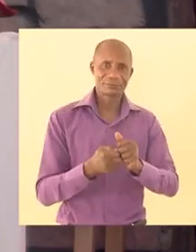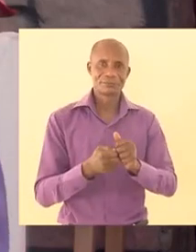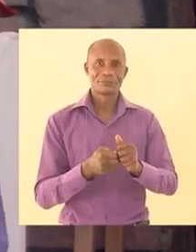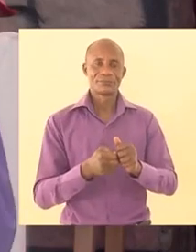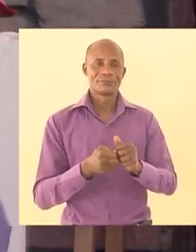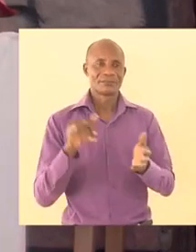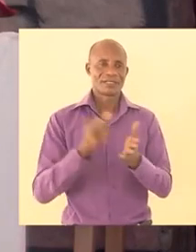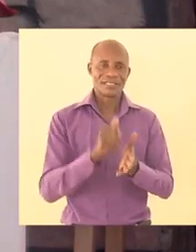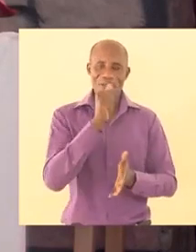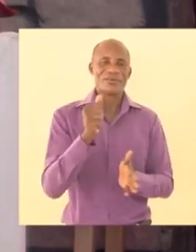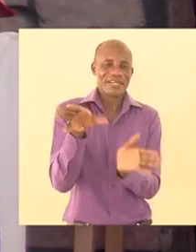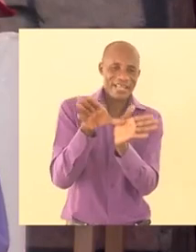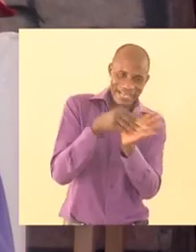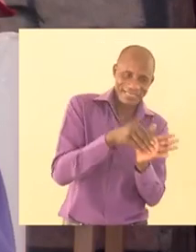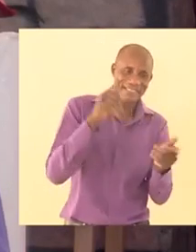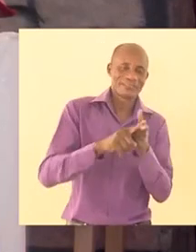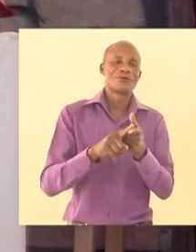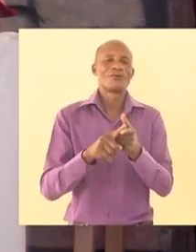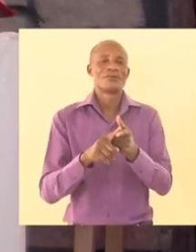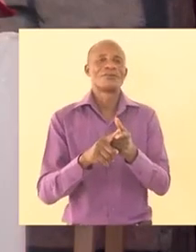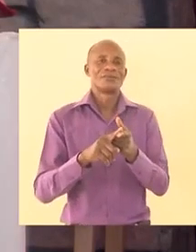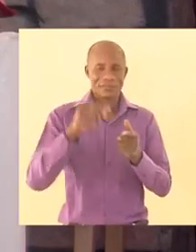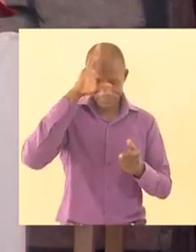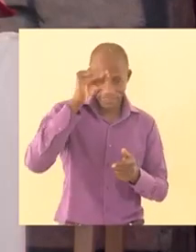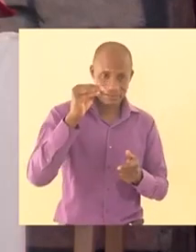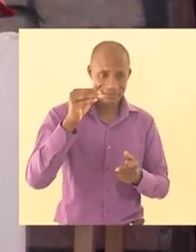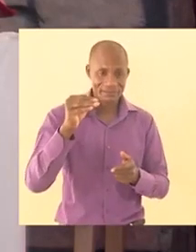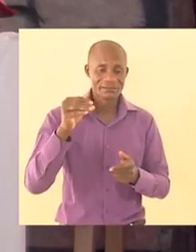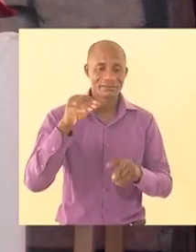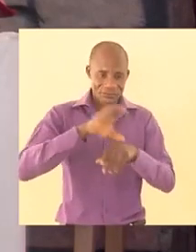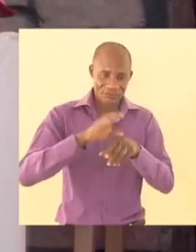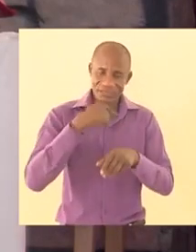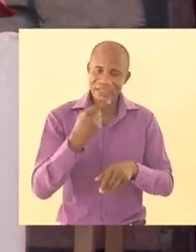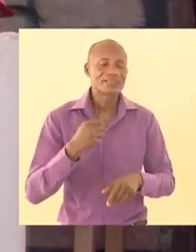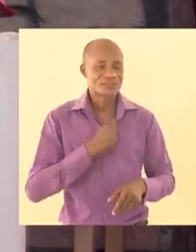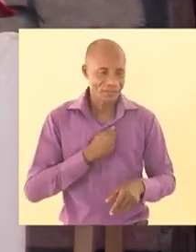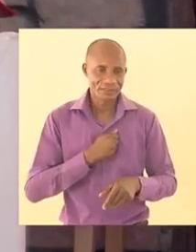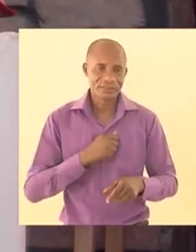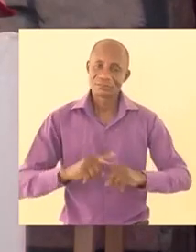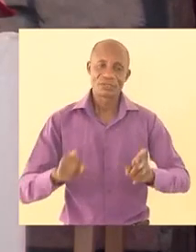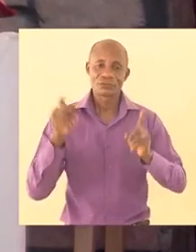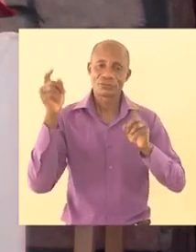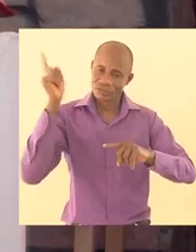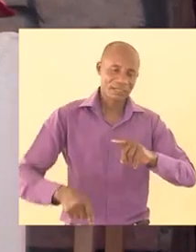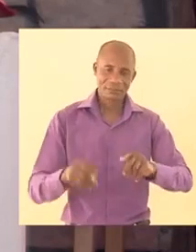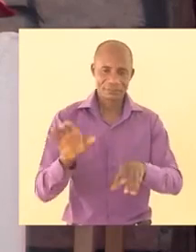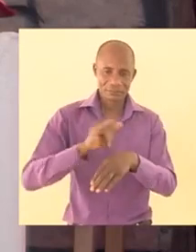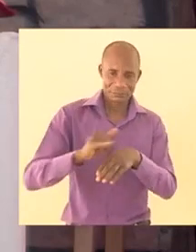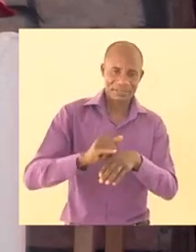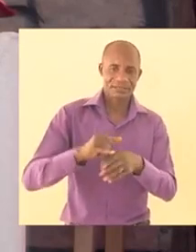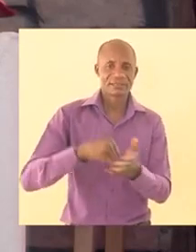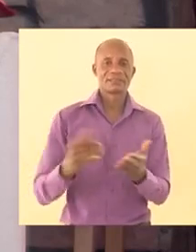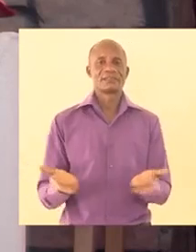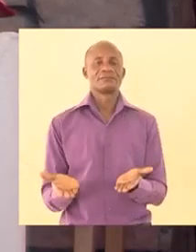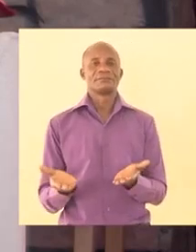only attracted to fellow men, the church says, oh, sorry, we will pray for you, but you can't practice it. You have